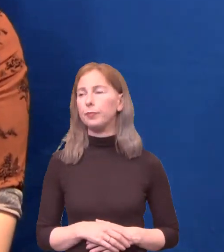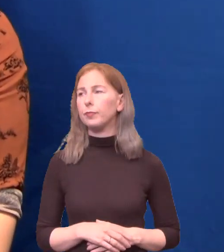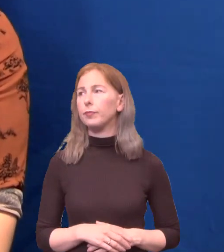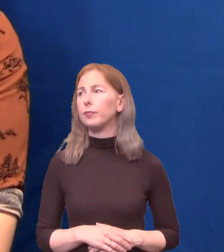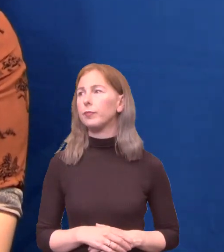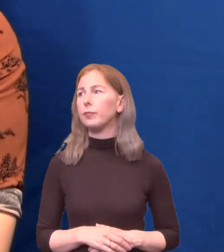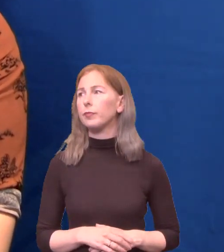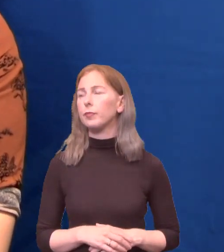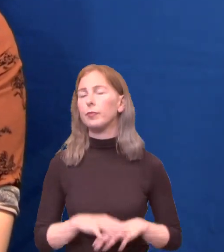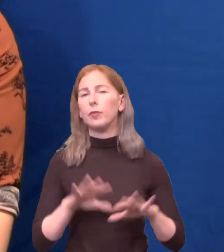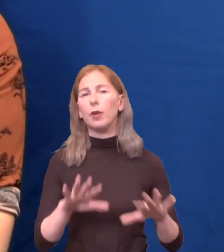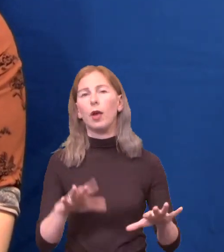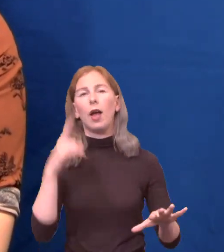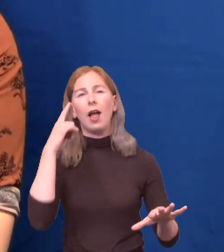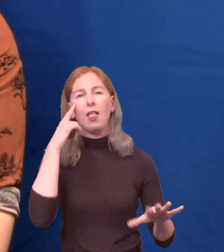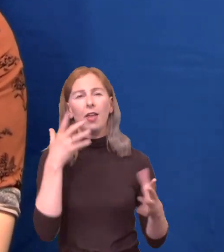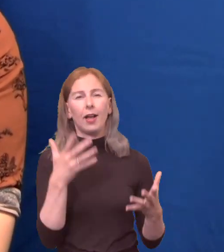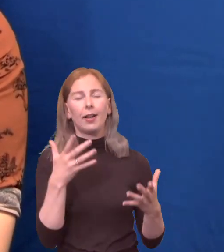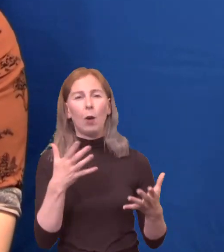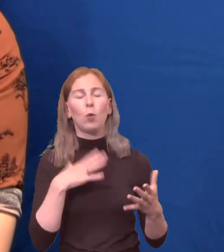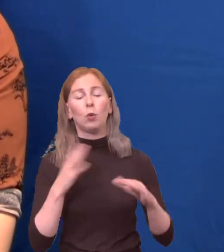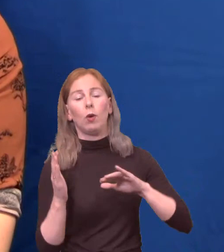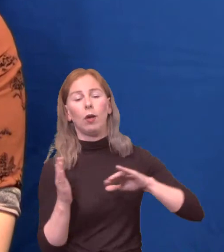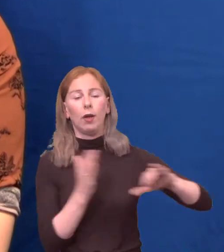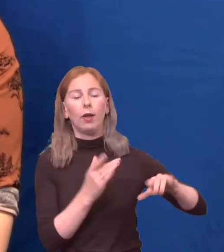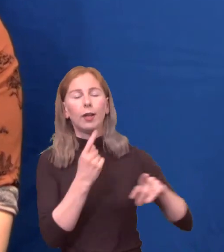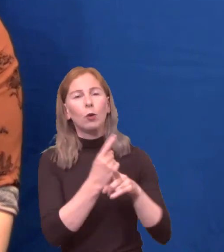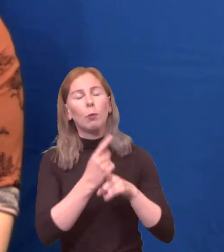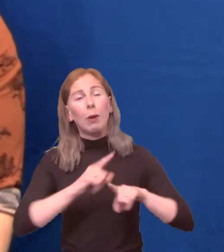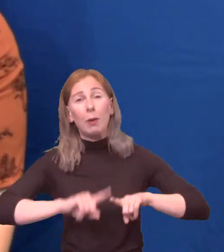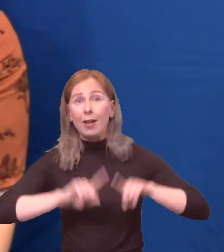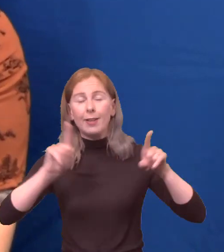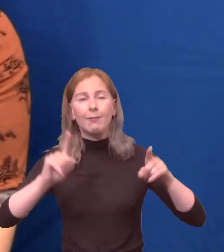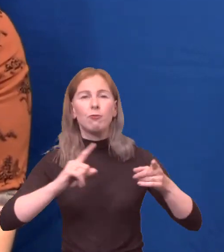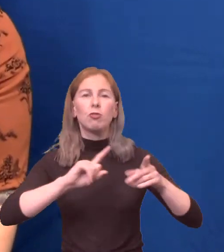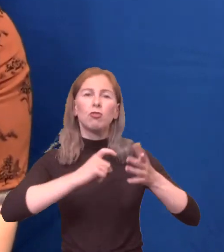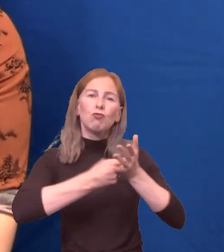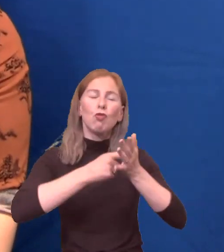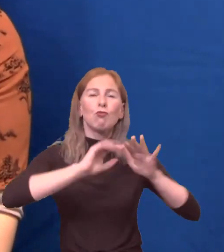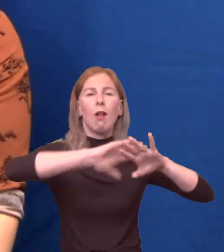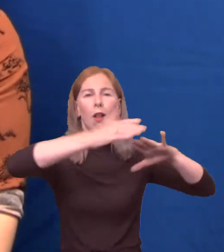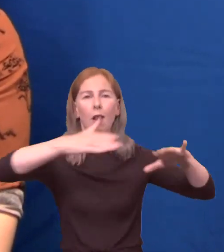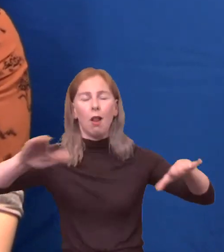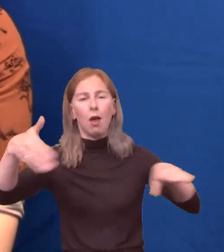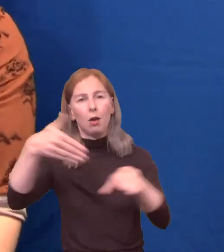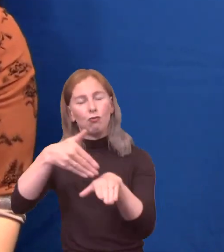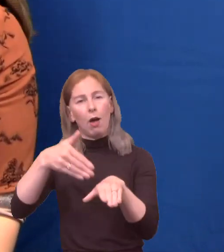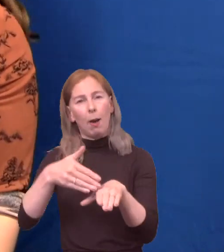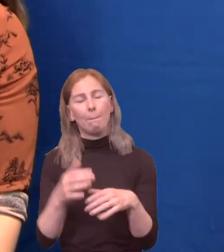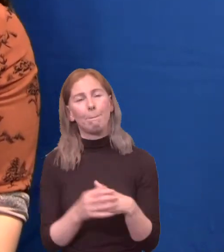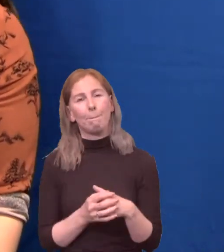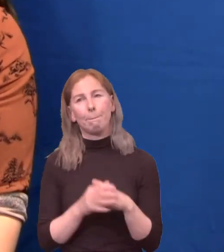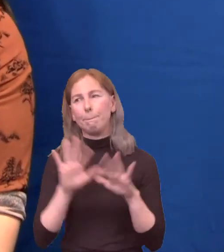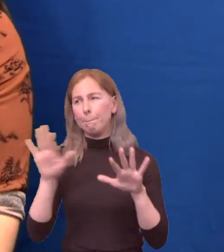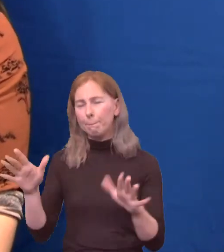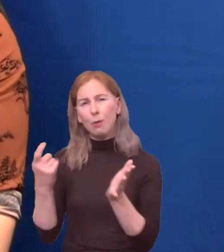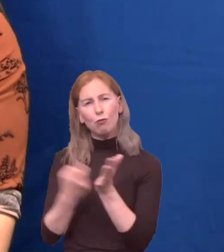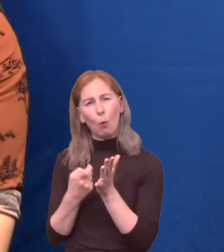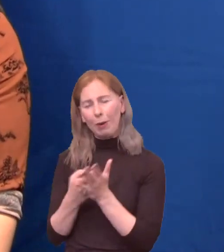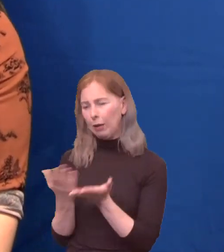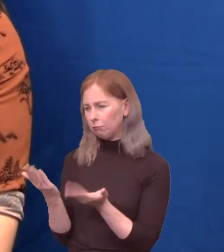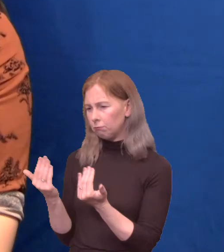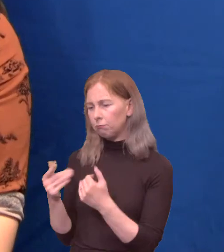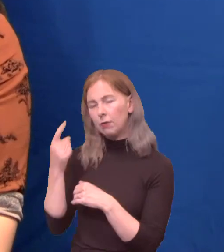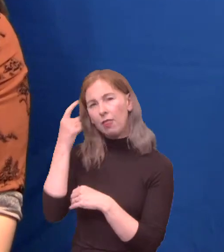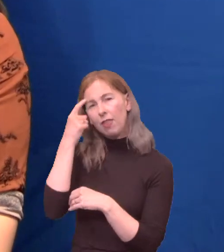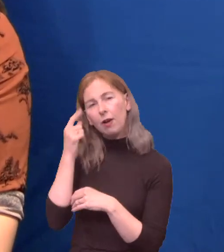could change tactic and talk about a few other rural sort of crimes that we either have in Surrey or that are a problem nationwide. Romy, what are the sort of things that farmers